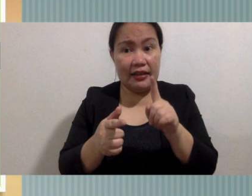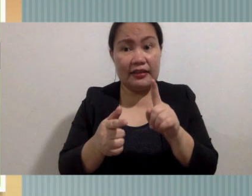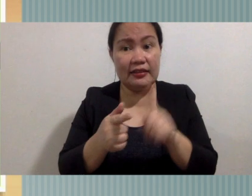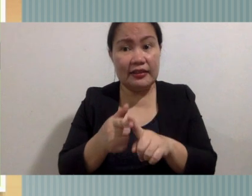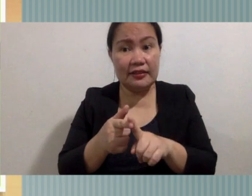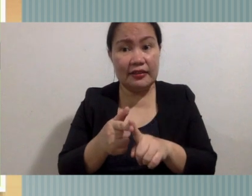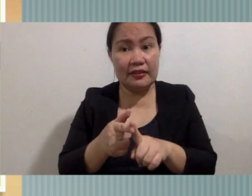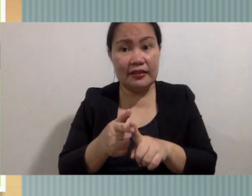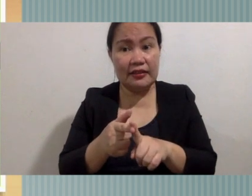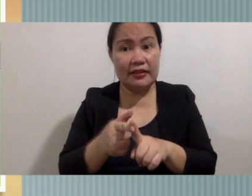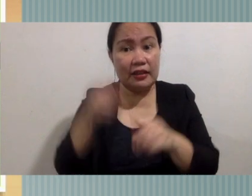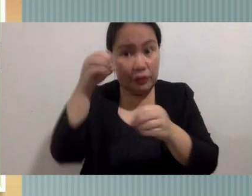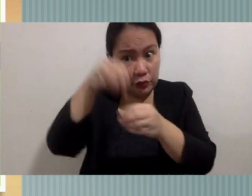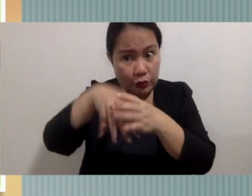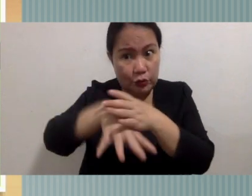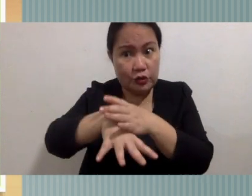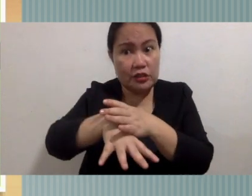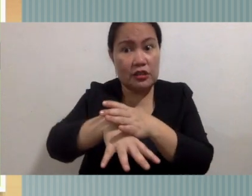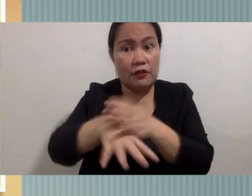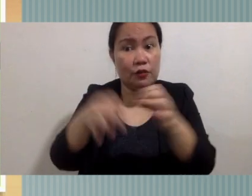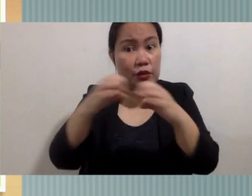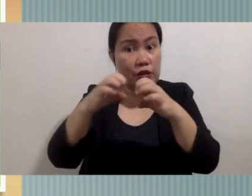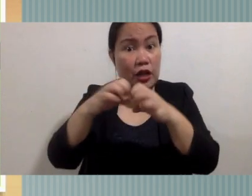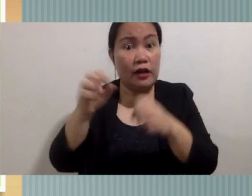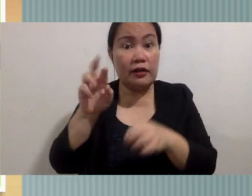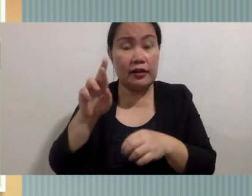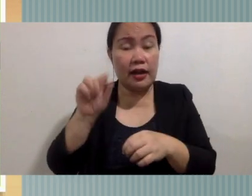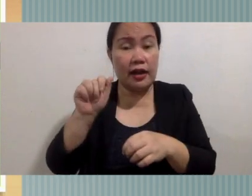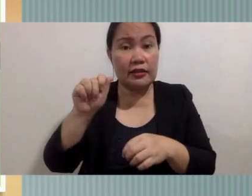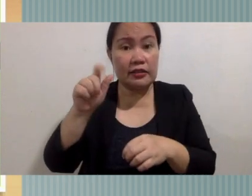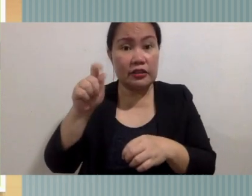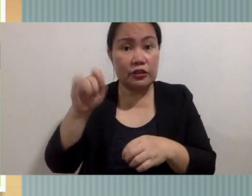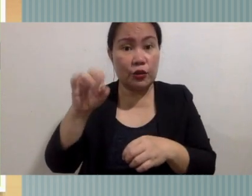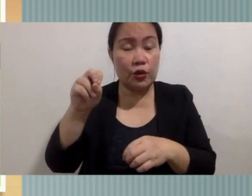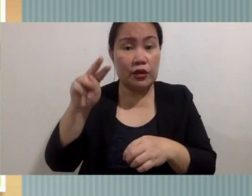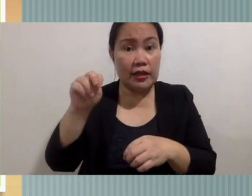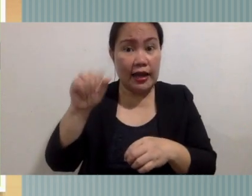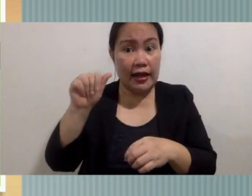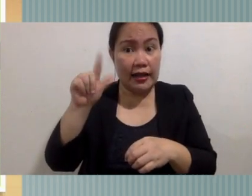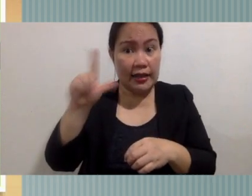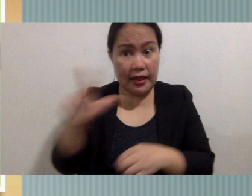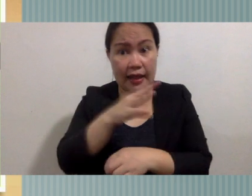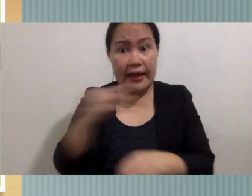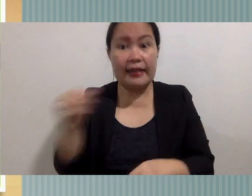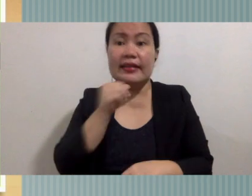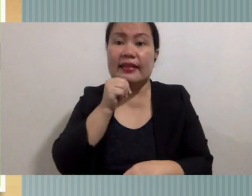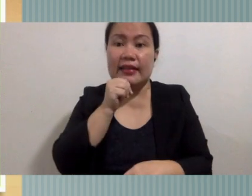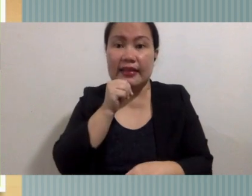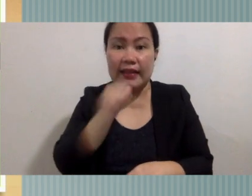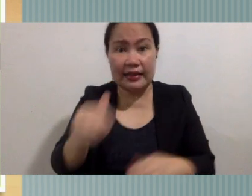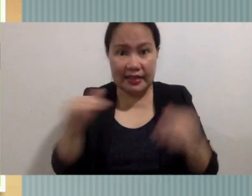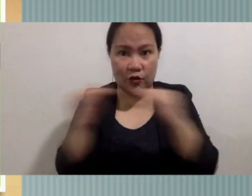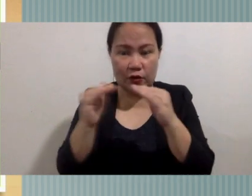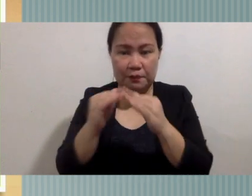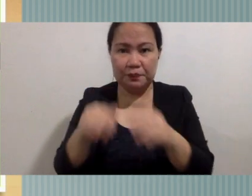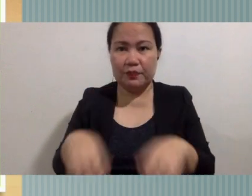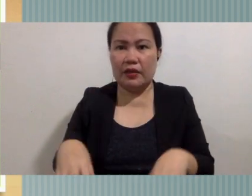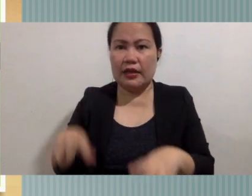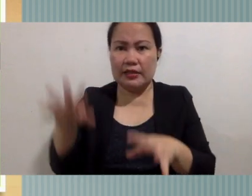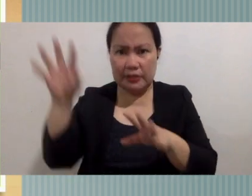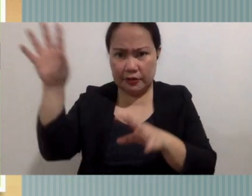are rational and not equal. So let us check using quadratic